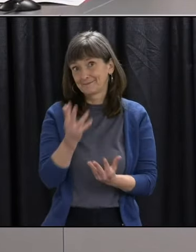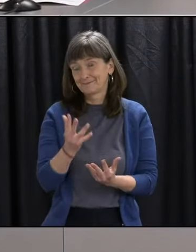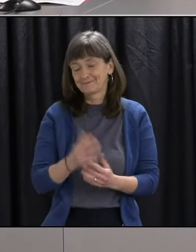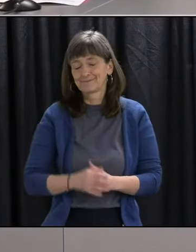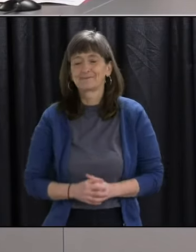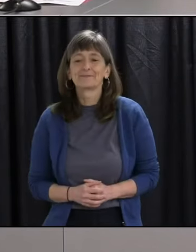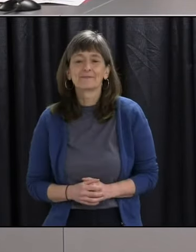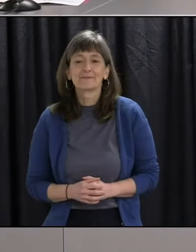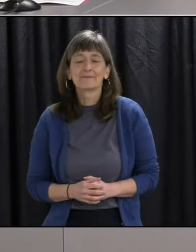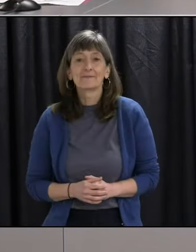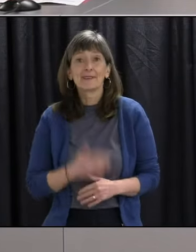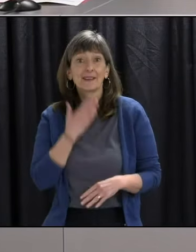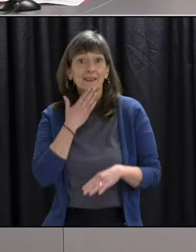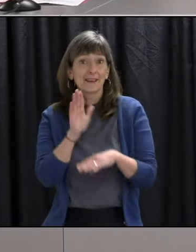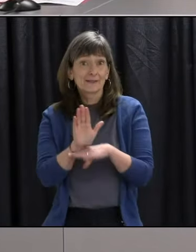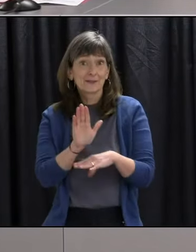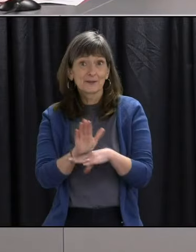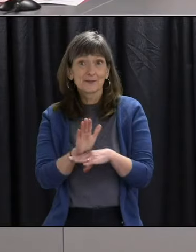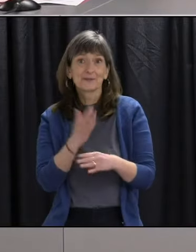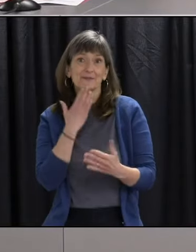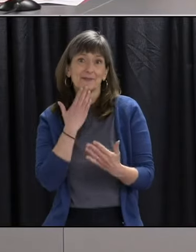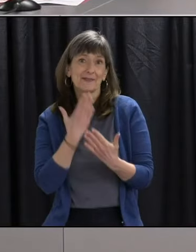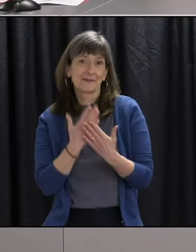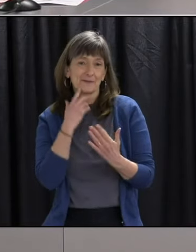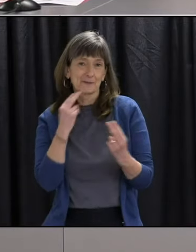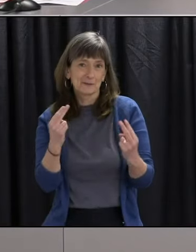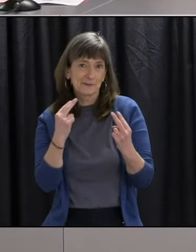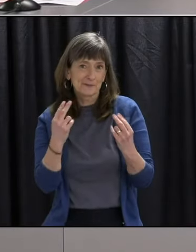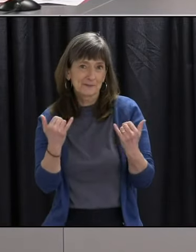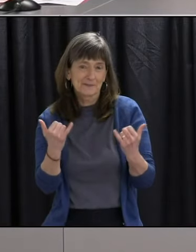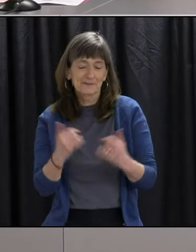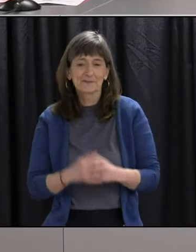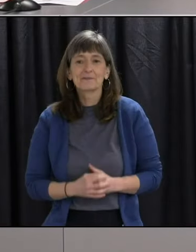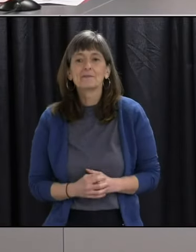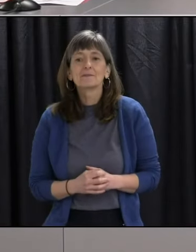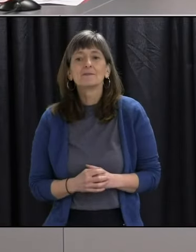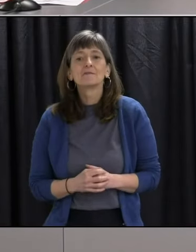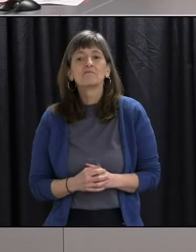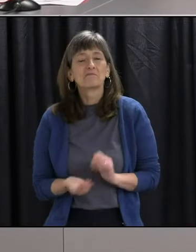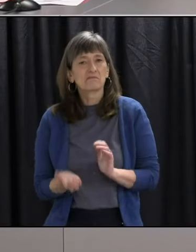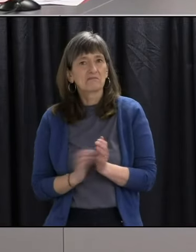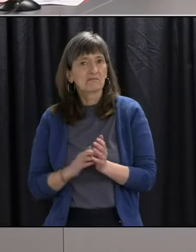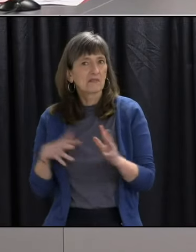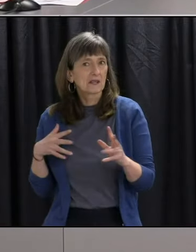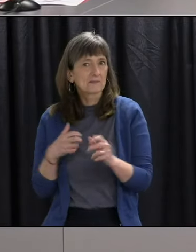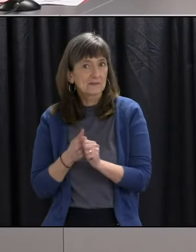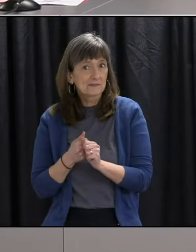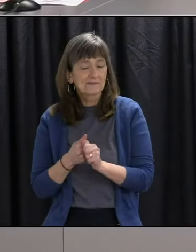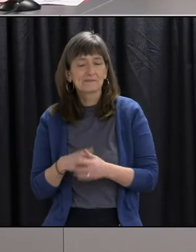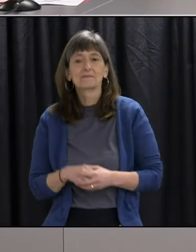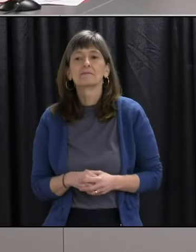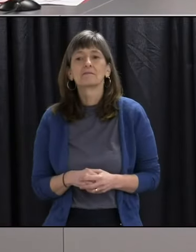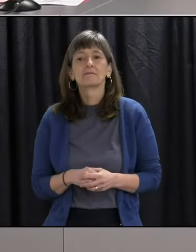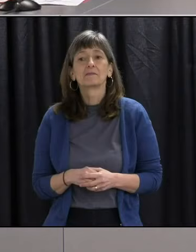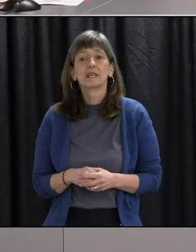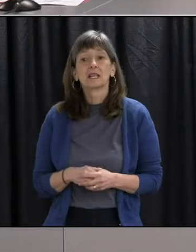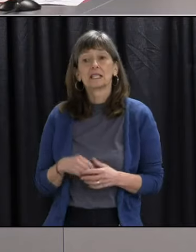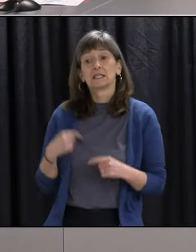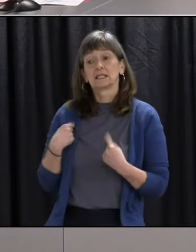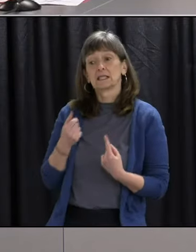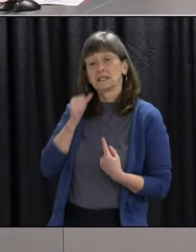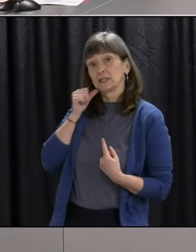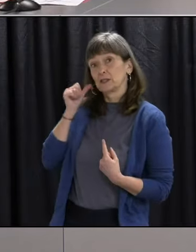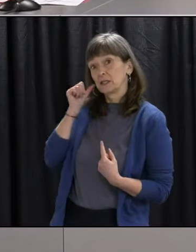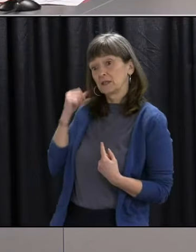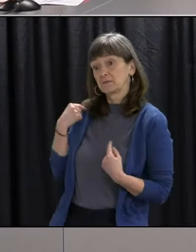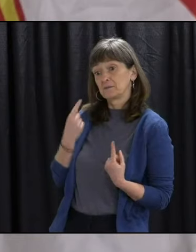Premier. Good afternoon, everyone. Thanks for joining us today. As usual, I'll begin with an update. Since the media briefing